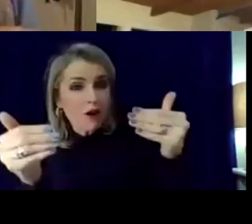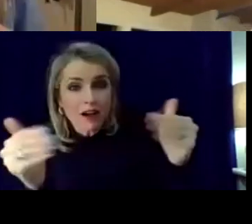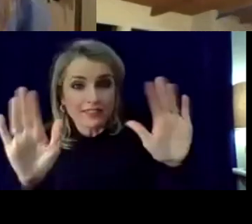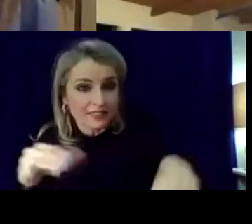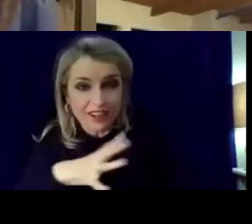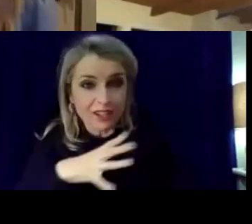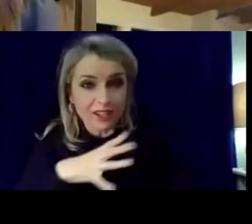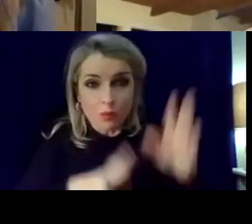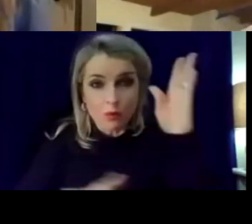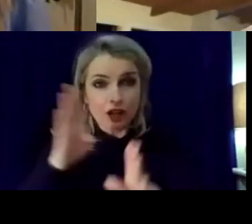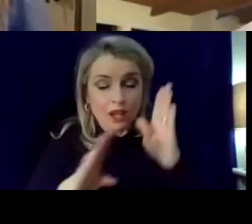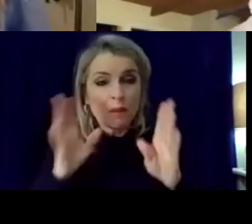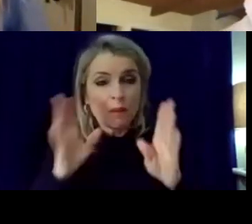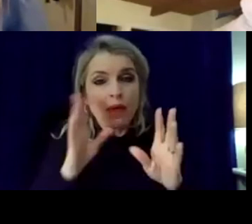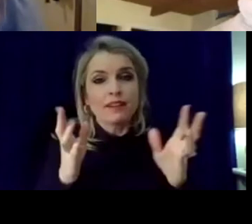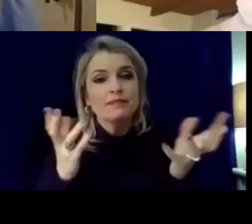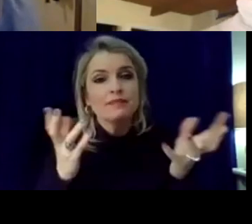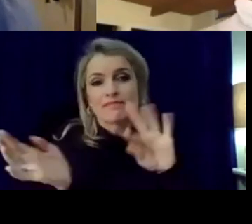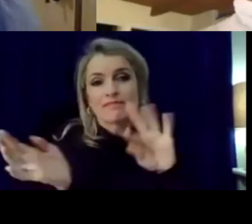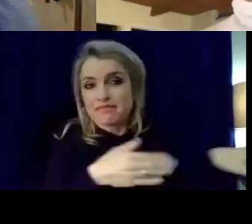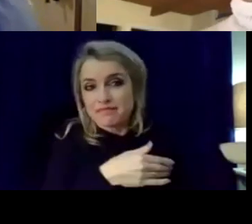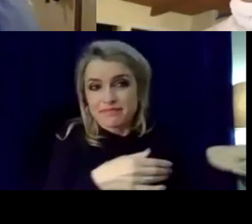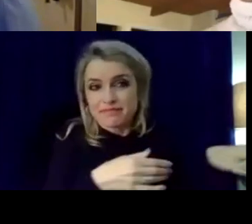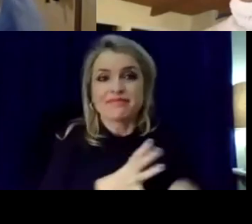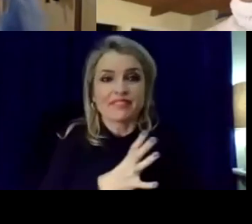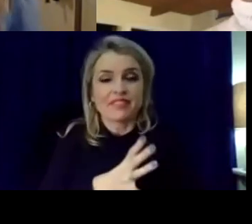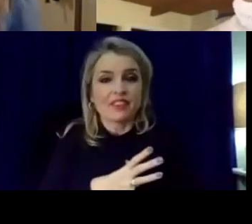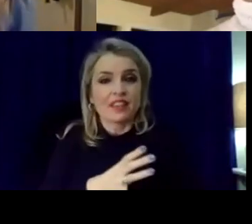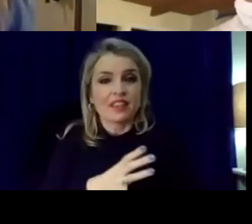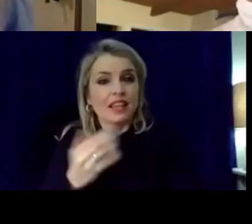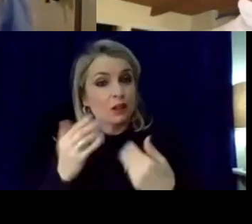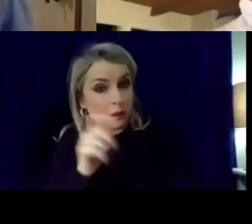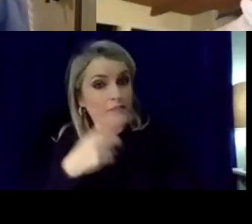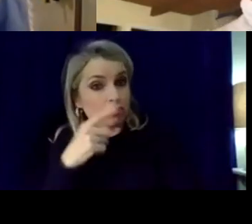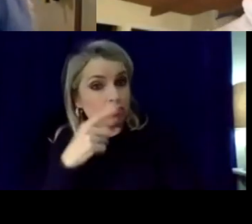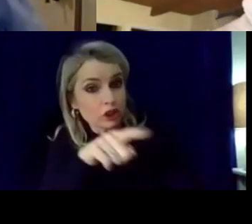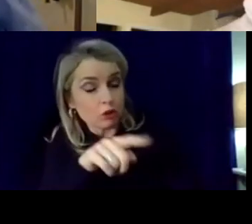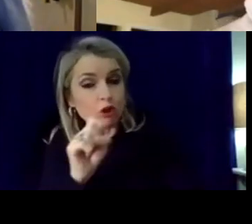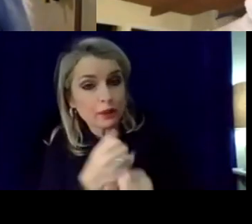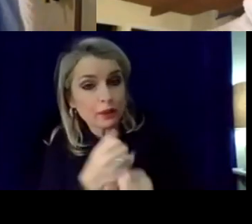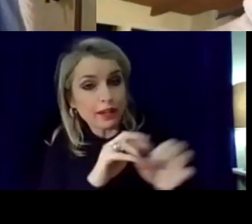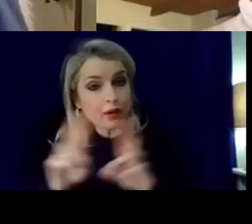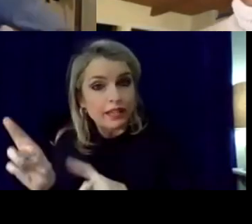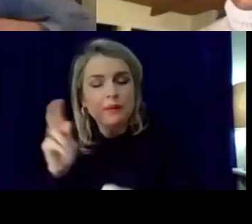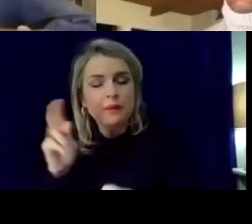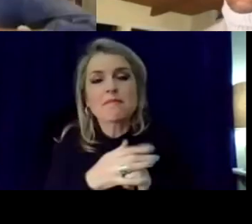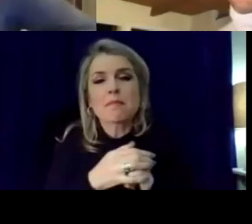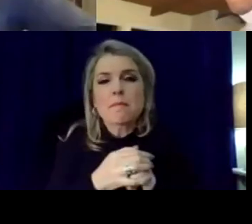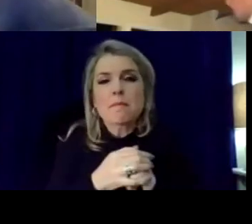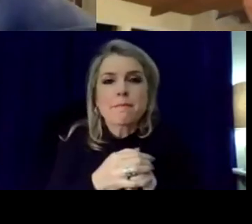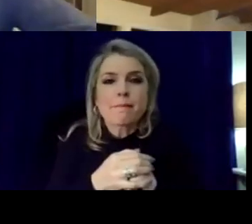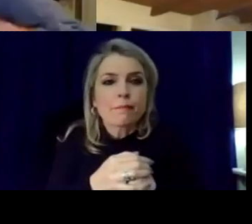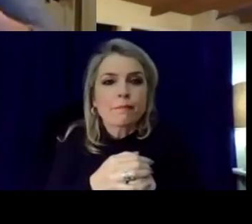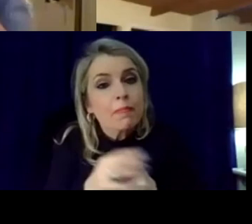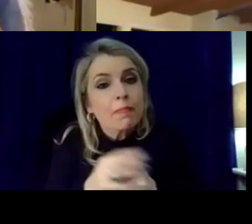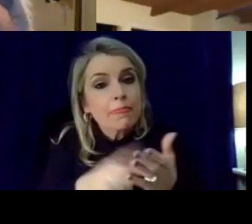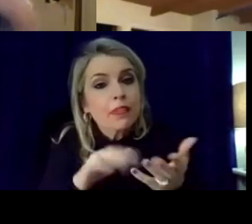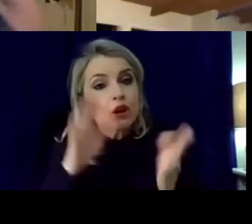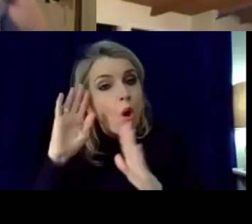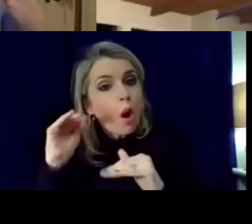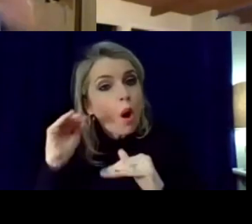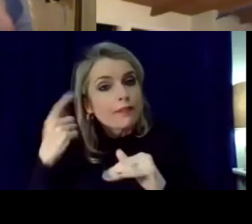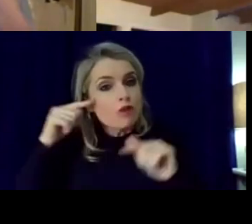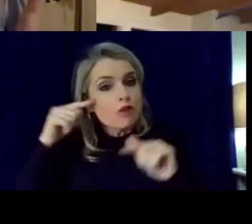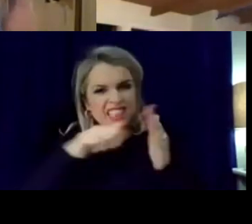right along. Okay. Don't worry. We'll just pass it right by. Well, this question's for you, so you get ready. What